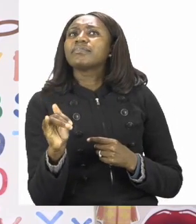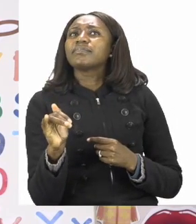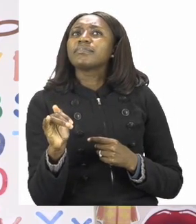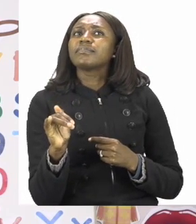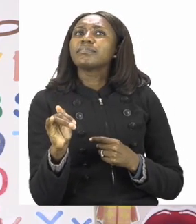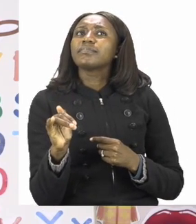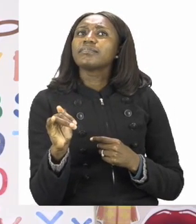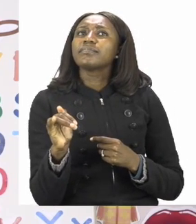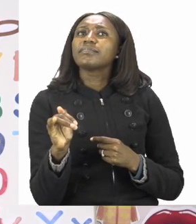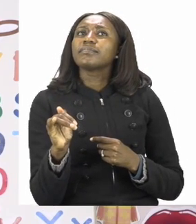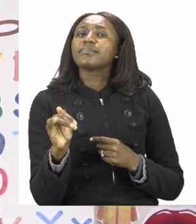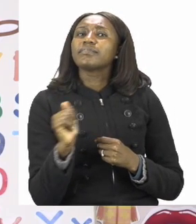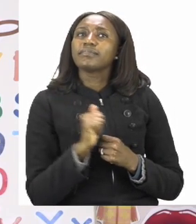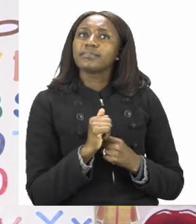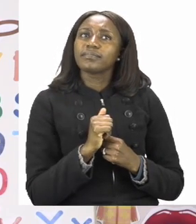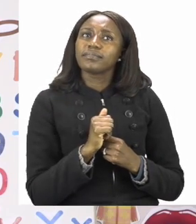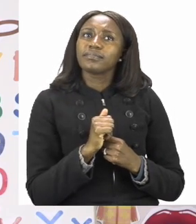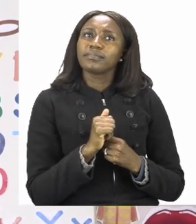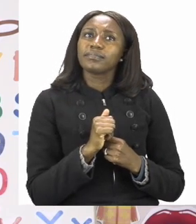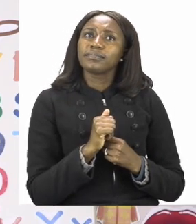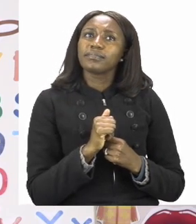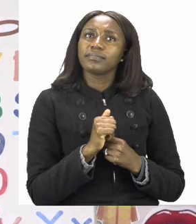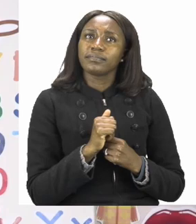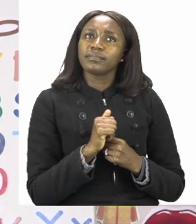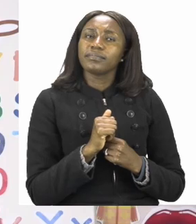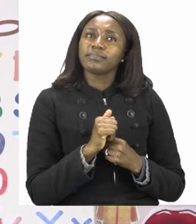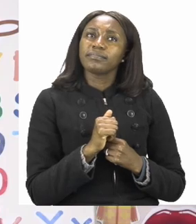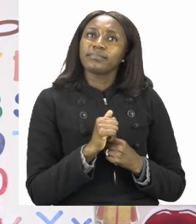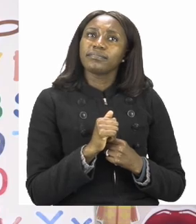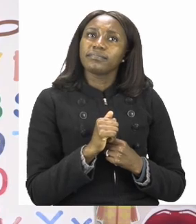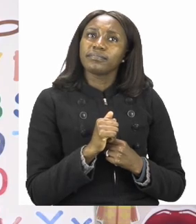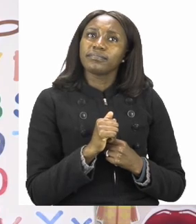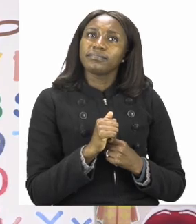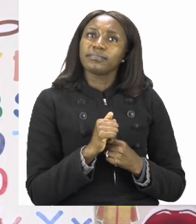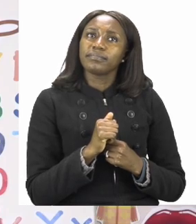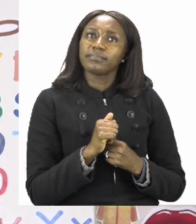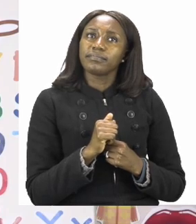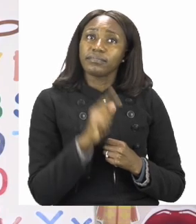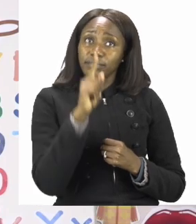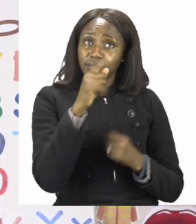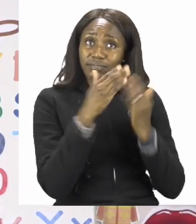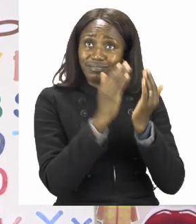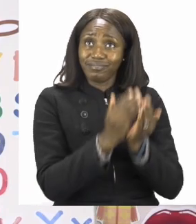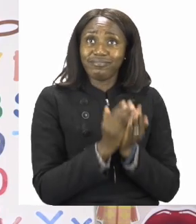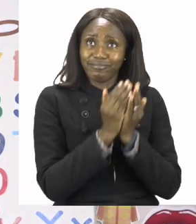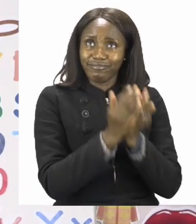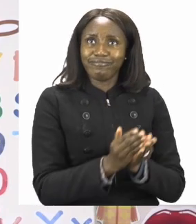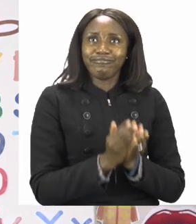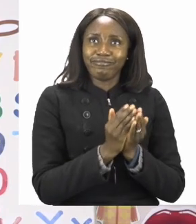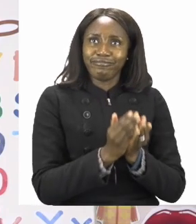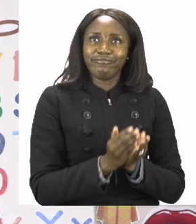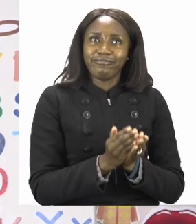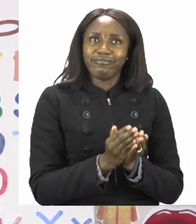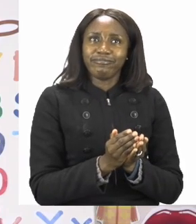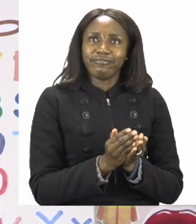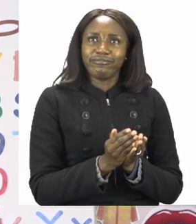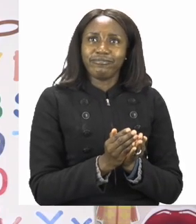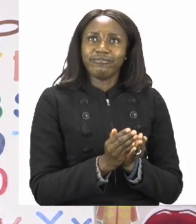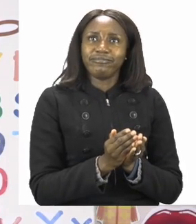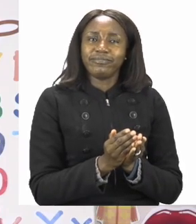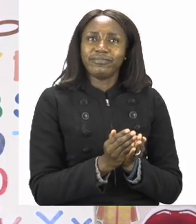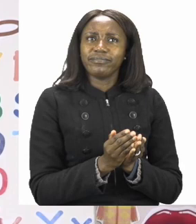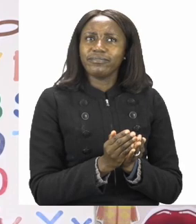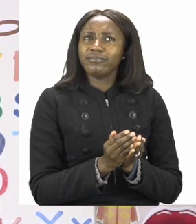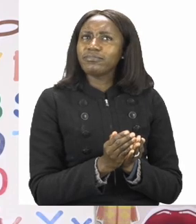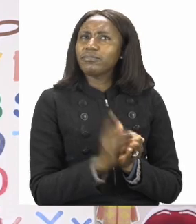boat? Let's see. This is the item that we are talking about. So, do